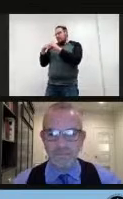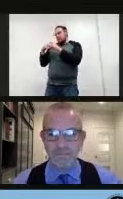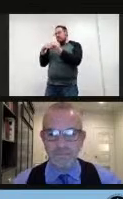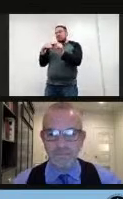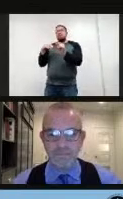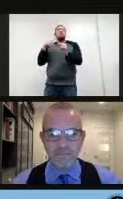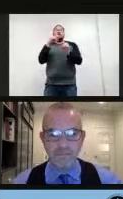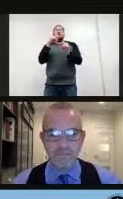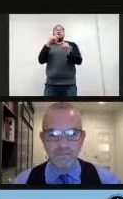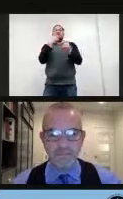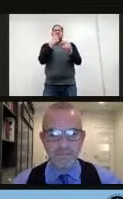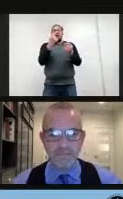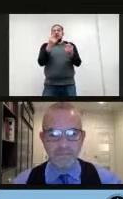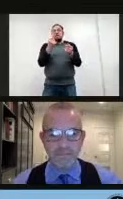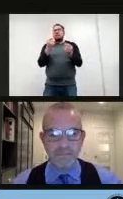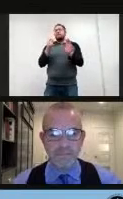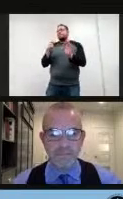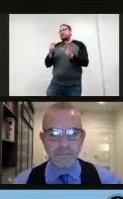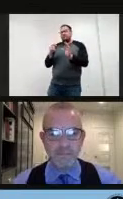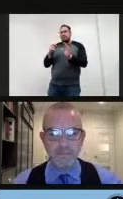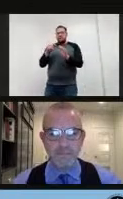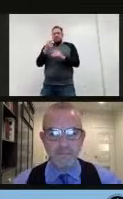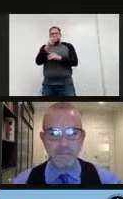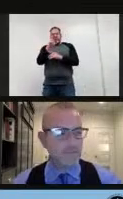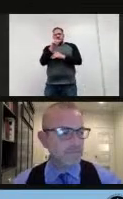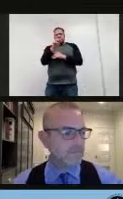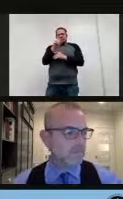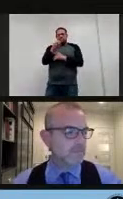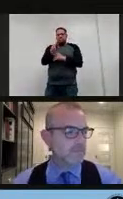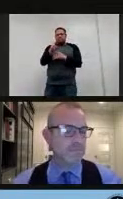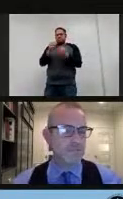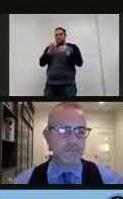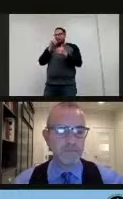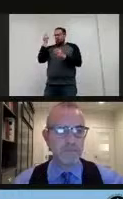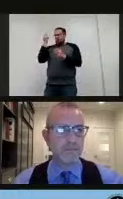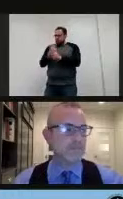time. And the grammar may not be correct. So. Okay.